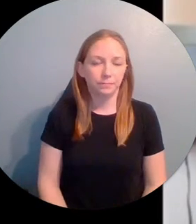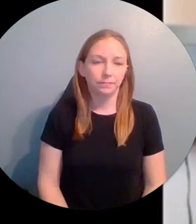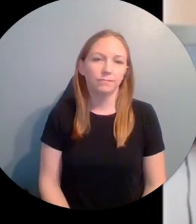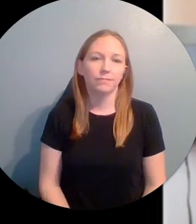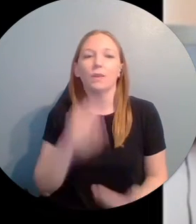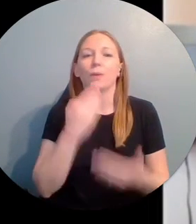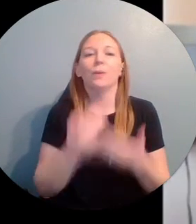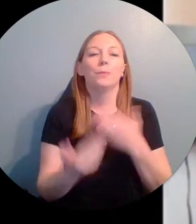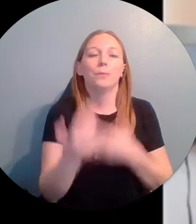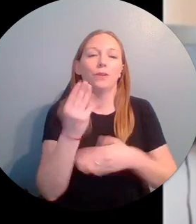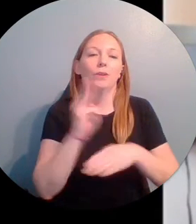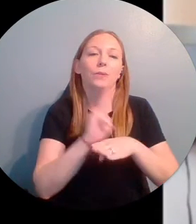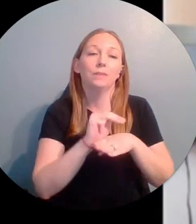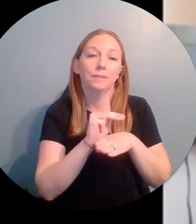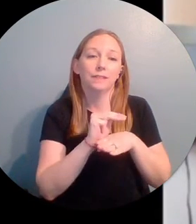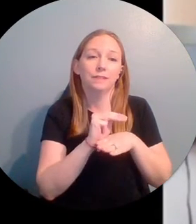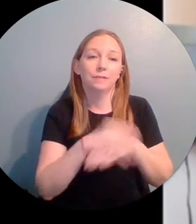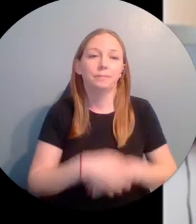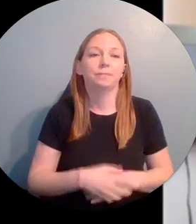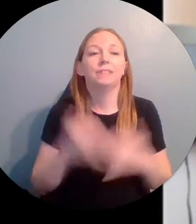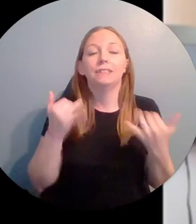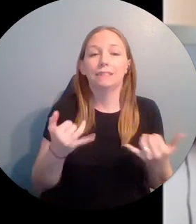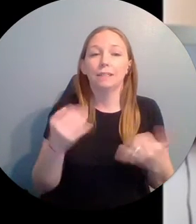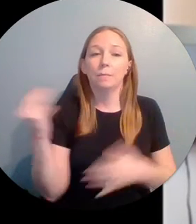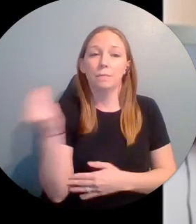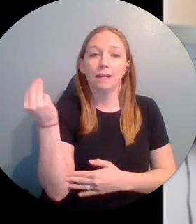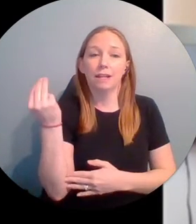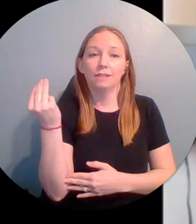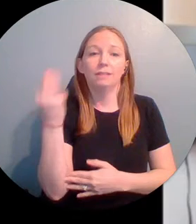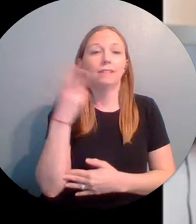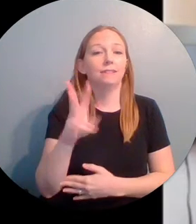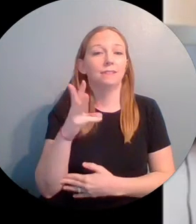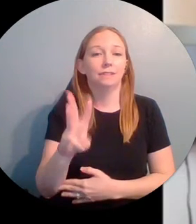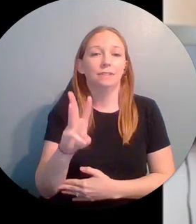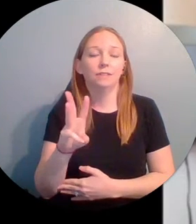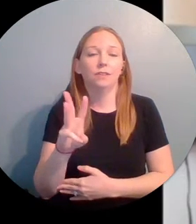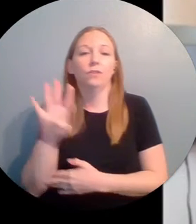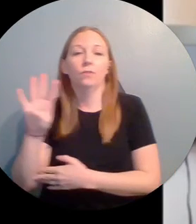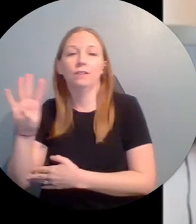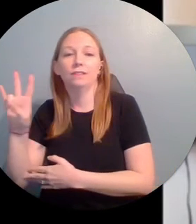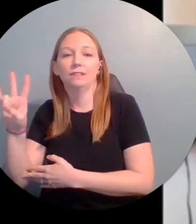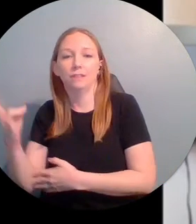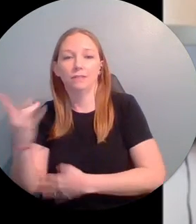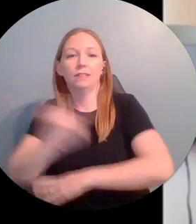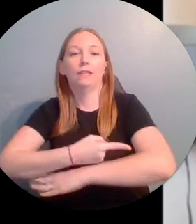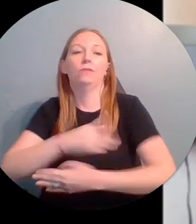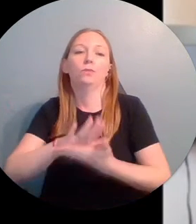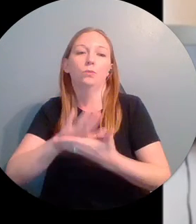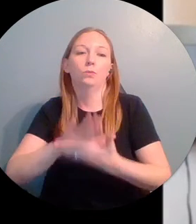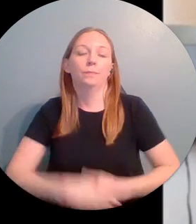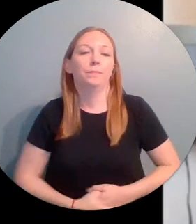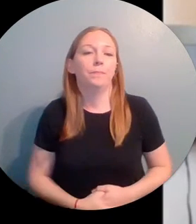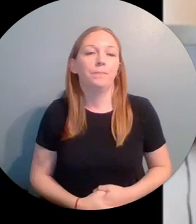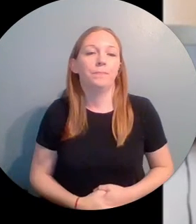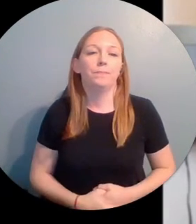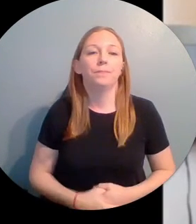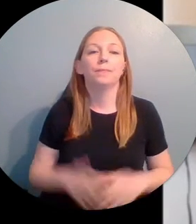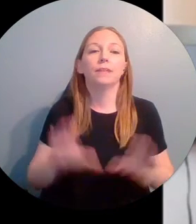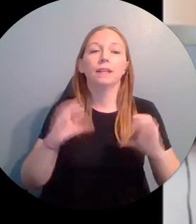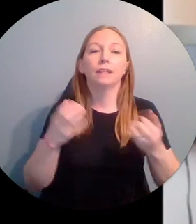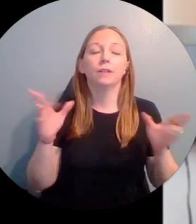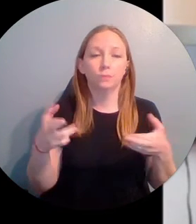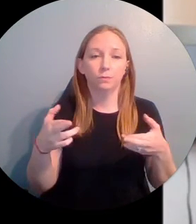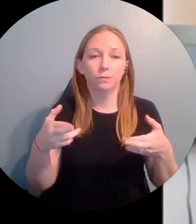Good morning, Wilson Montessori. Today is Monday, October 16th, the 47th day of school.